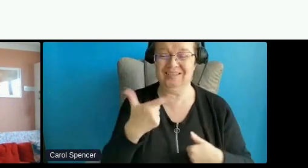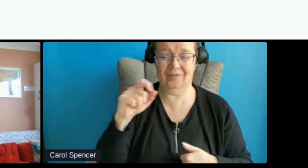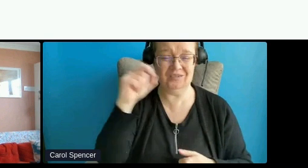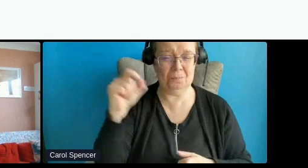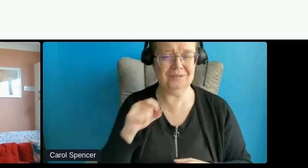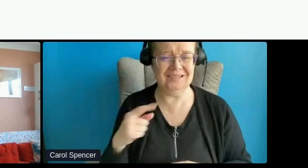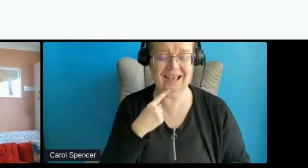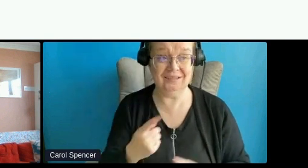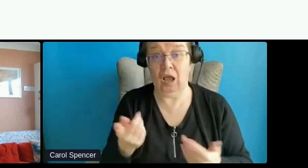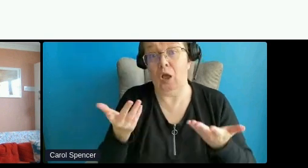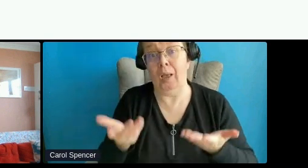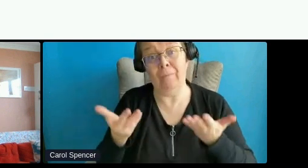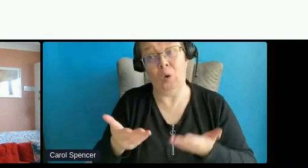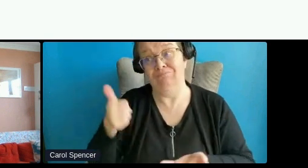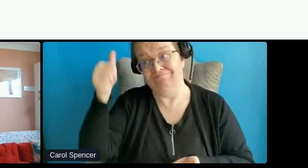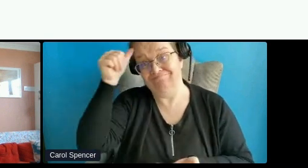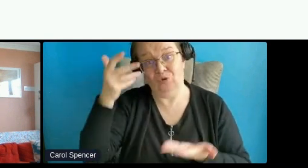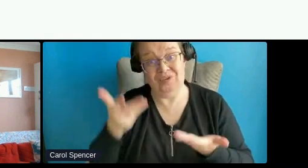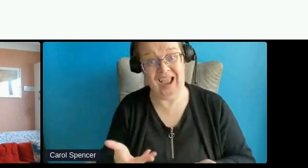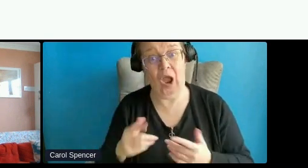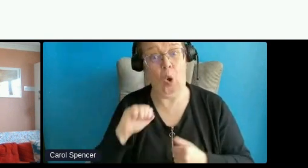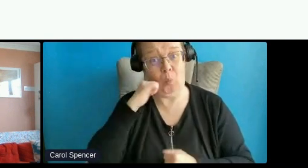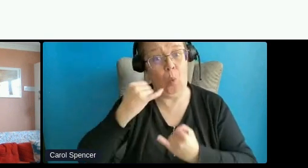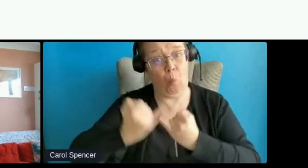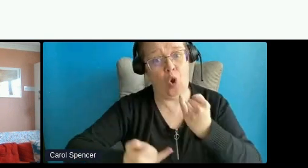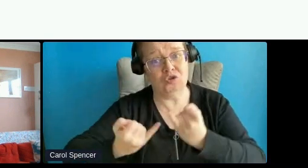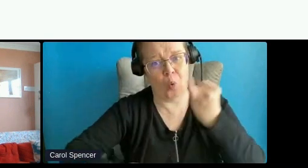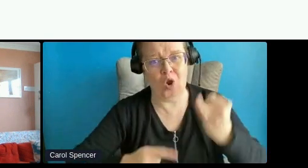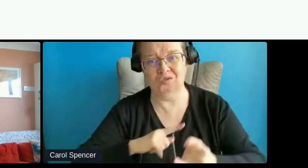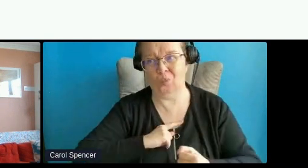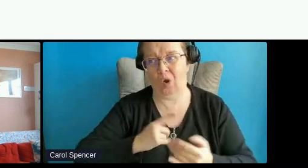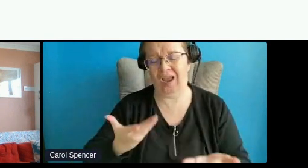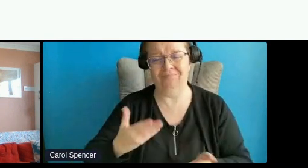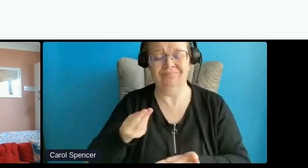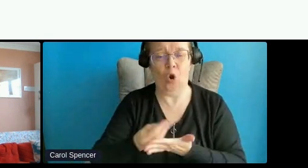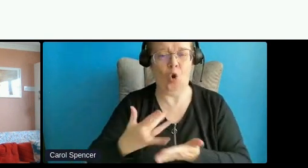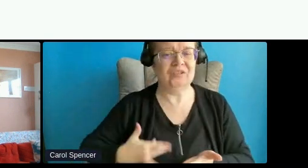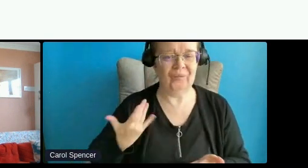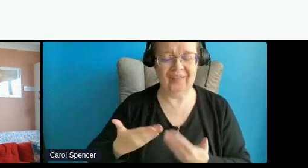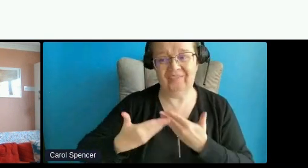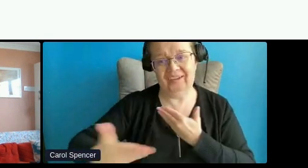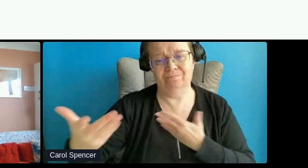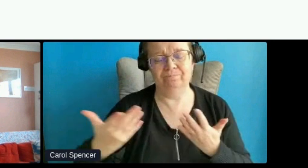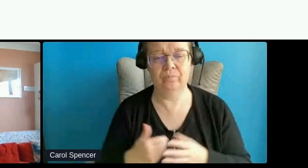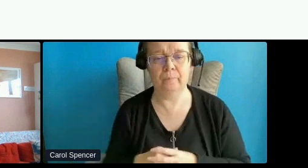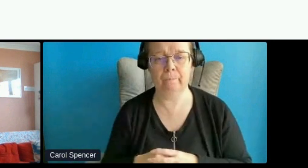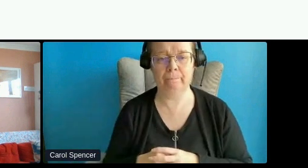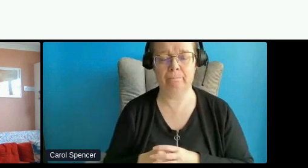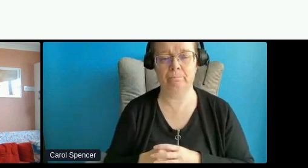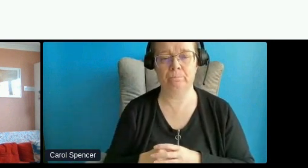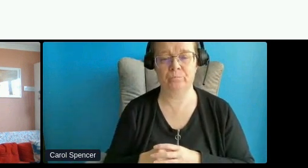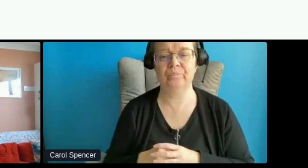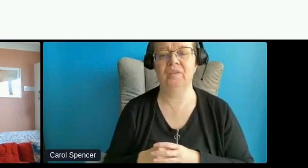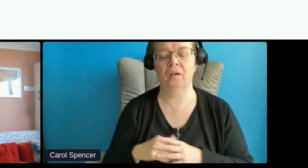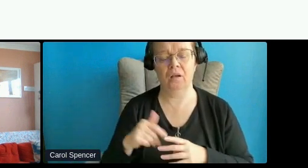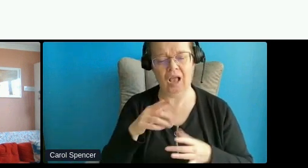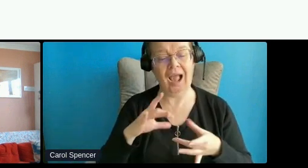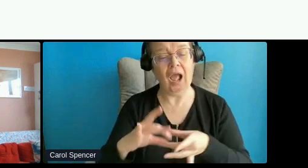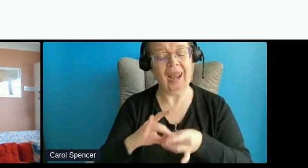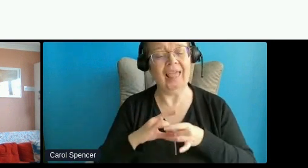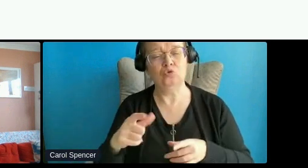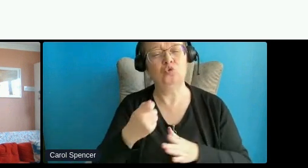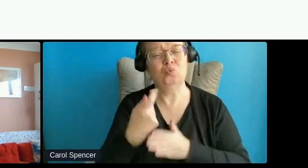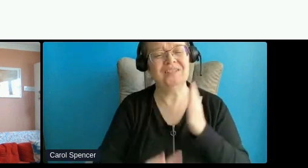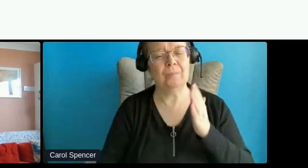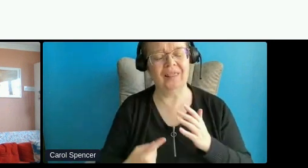current climate, we imagine this is only likely to become more influential. But it's also relevant to disability in another angle,